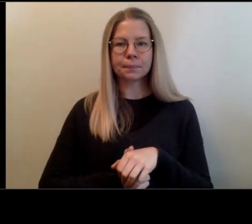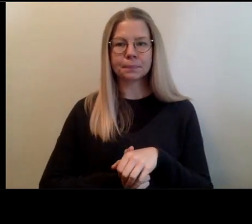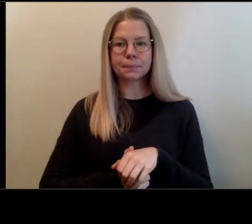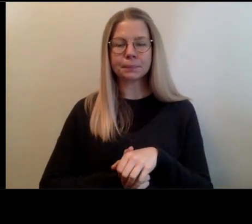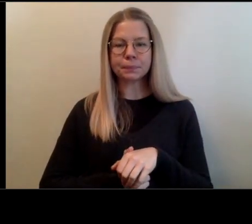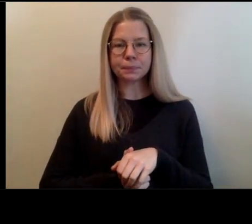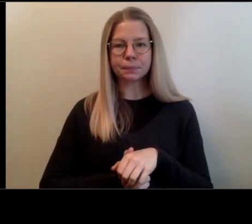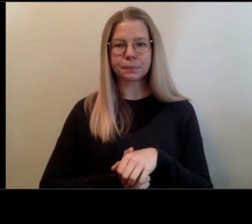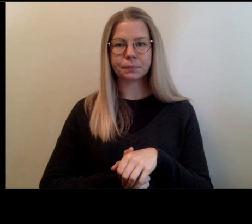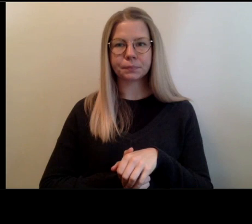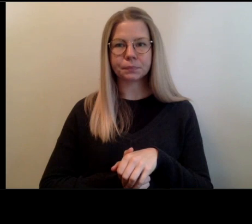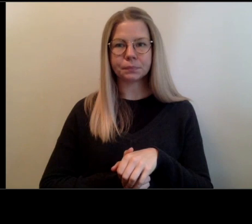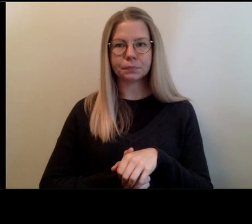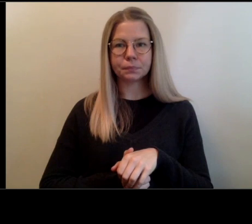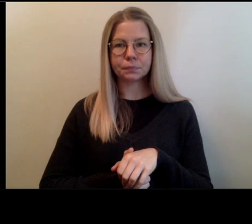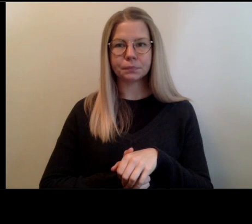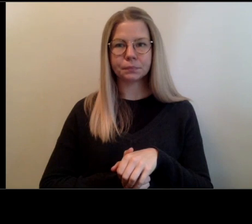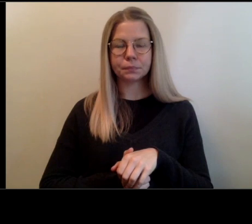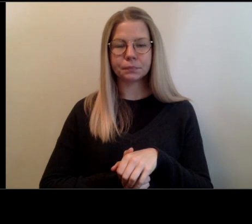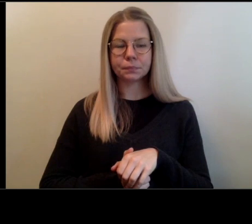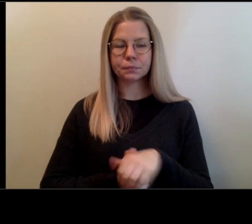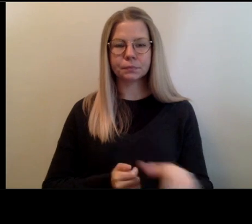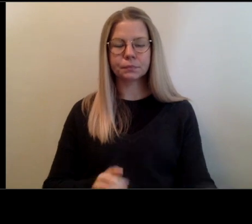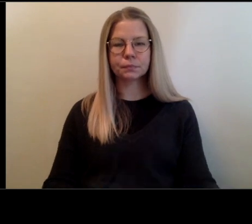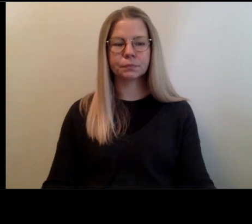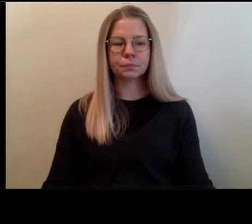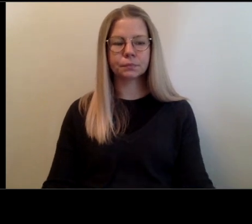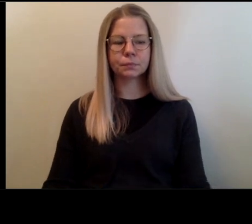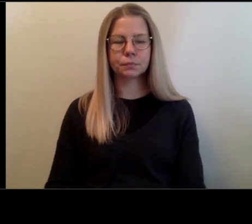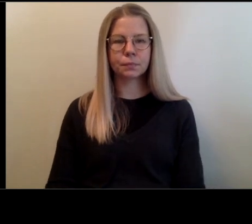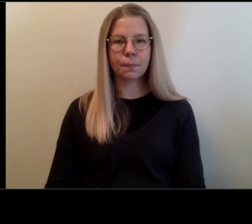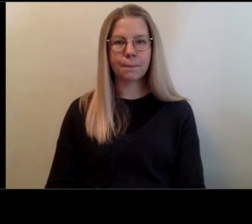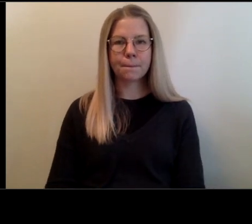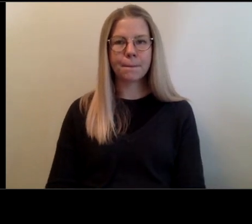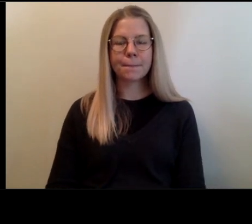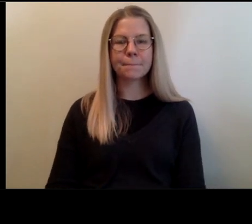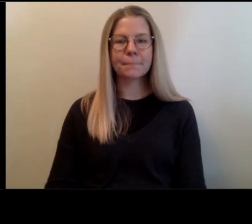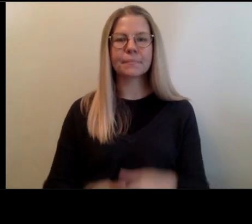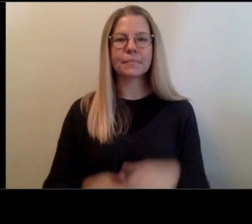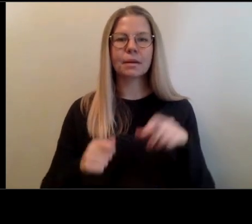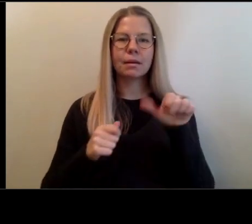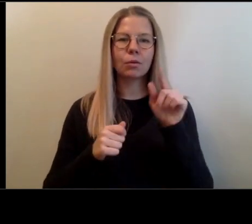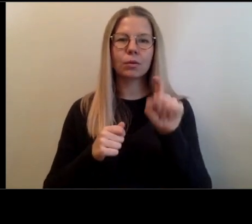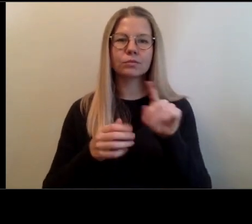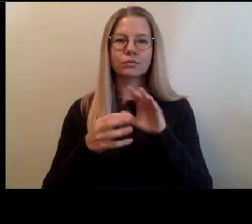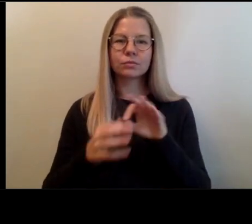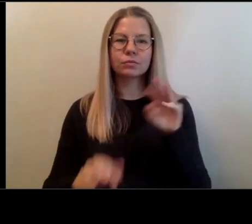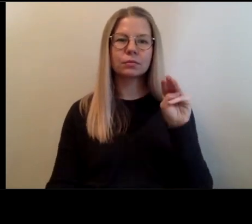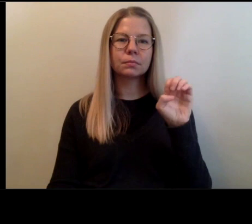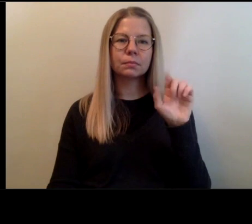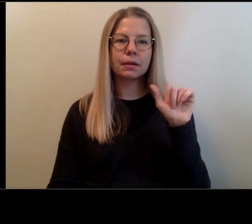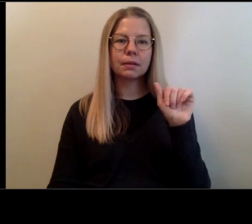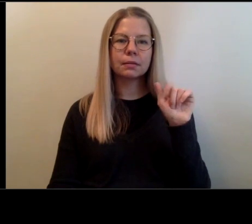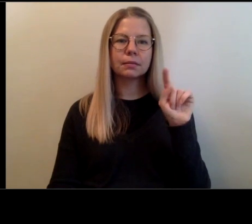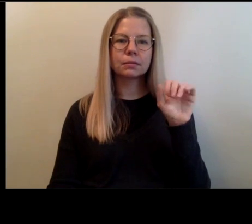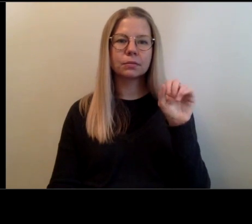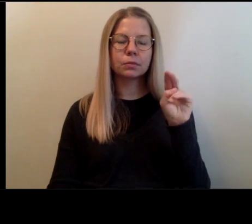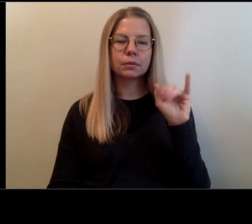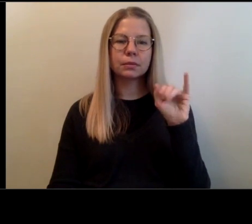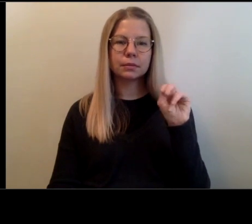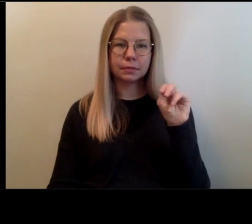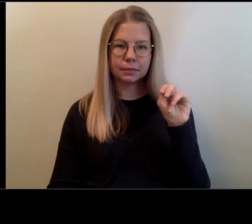Thank you. Now we have a question. What about taking melatonin? And a comment, very